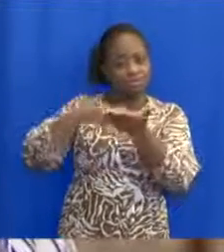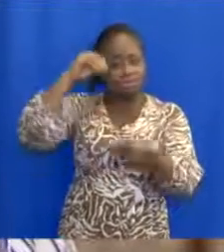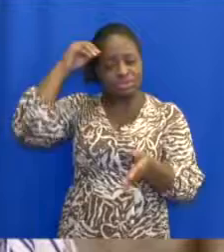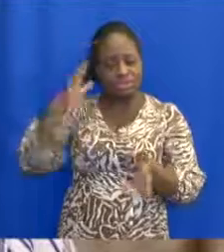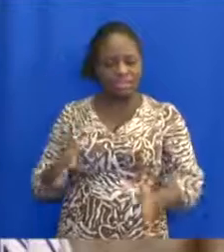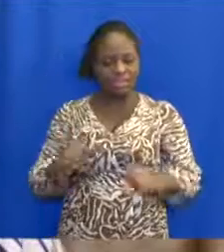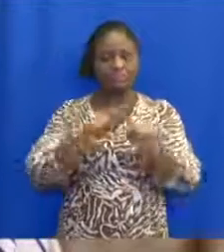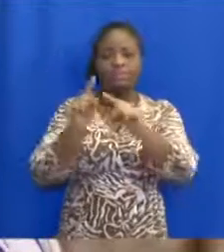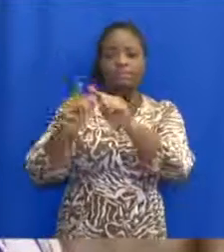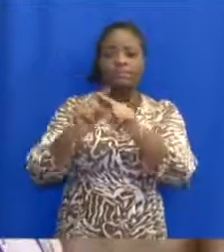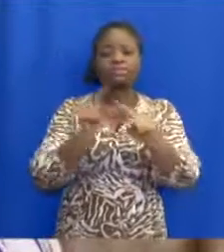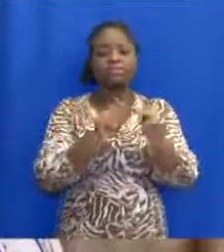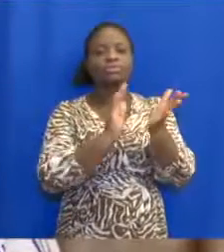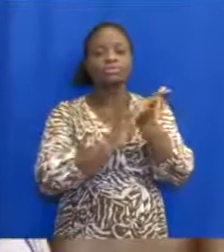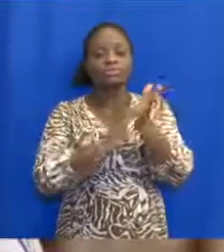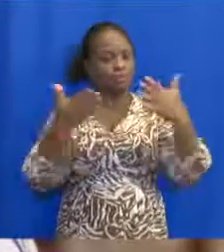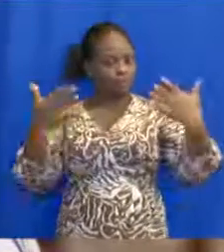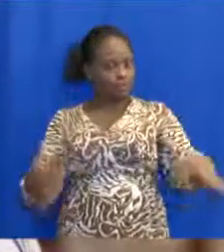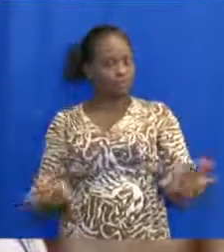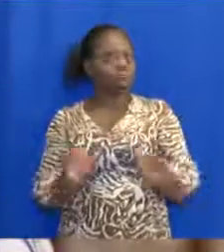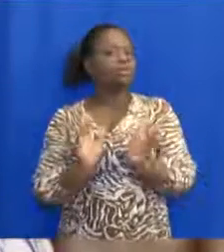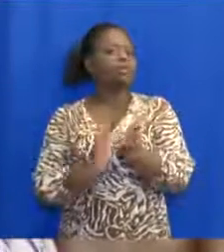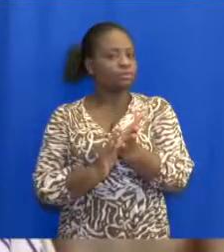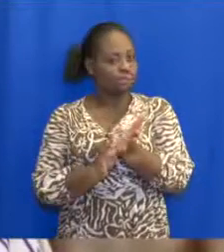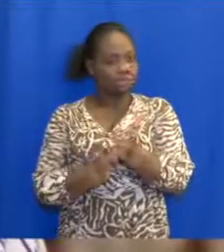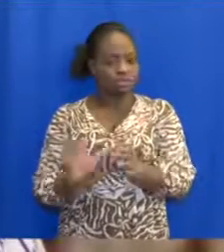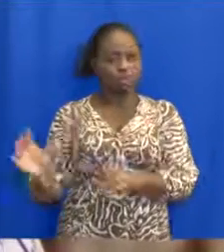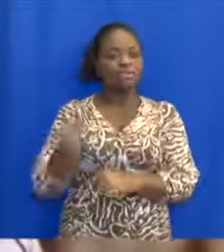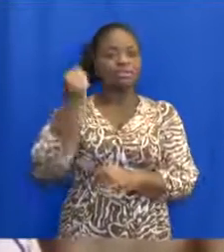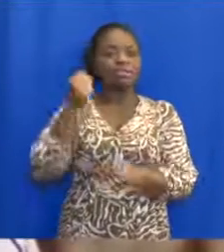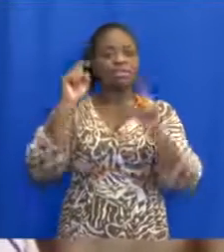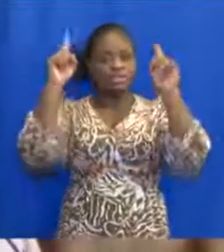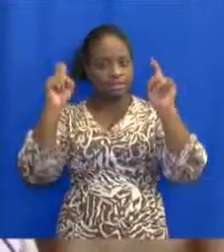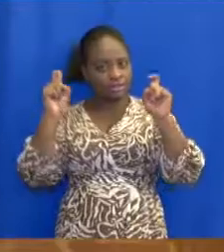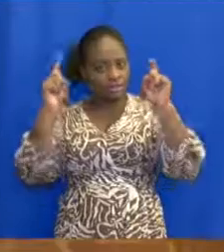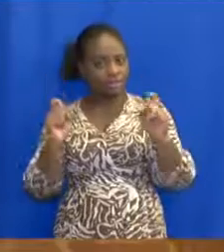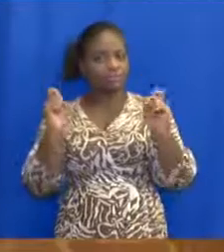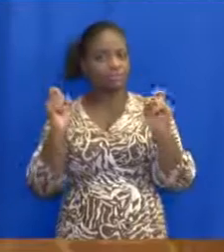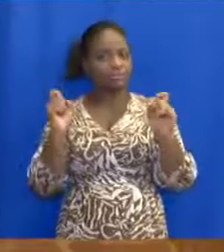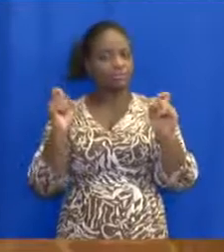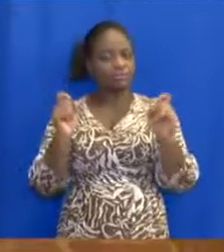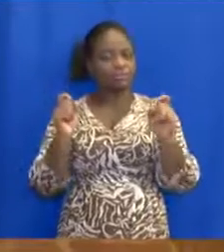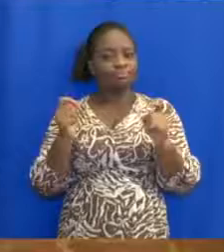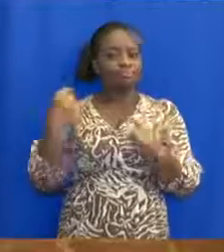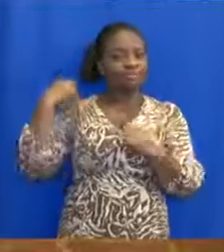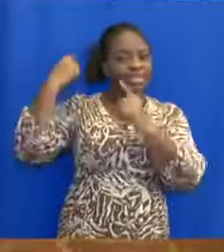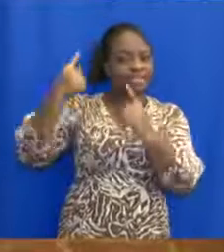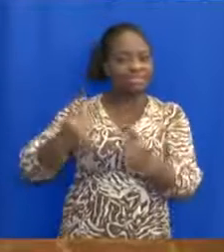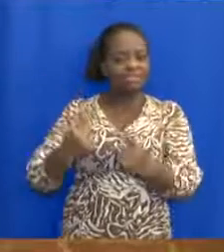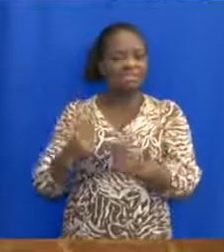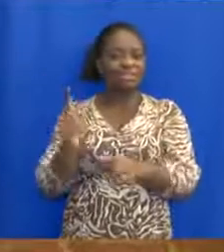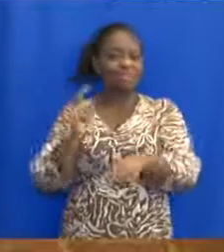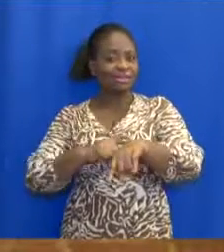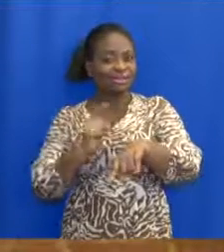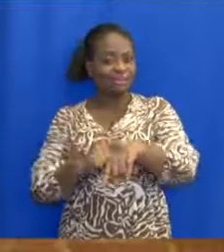various levels of education finish the school year and take their exams. Since the last time I addressed